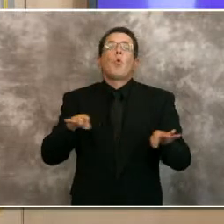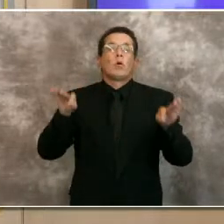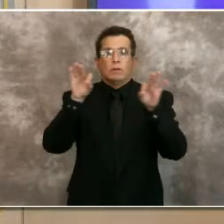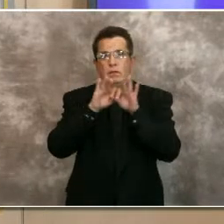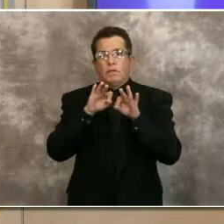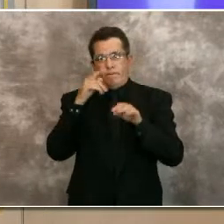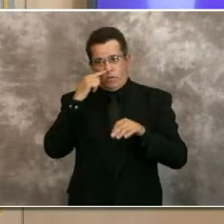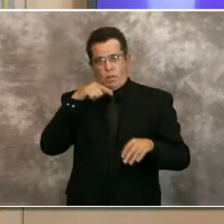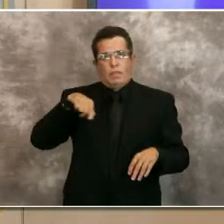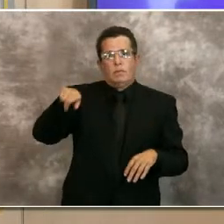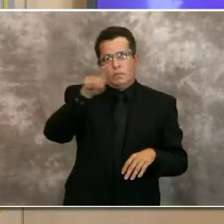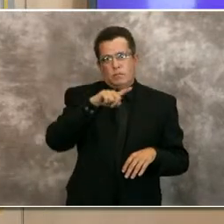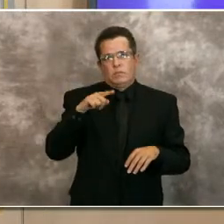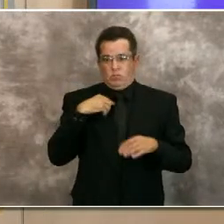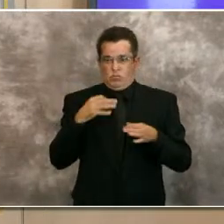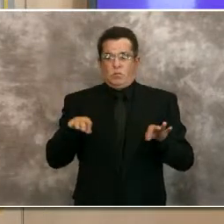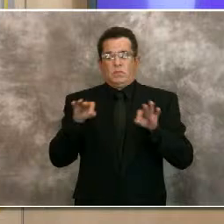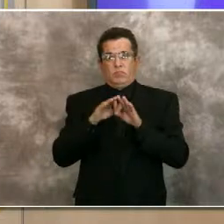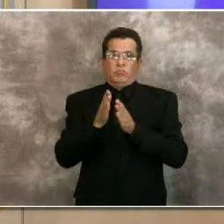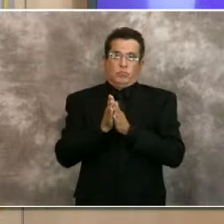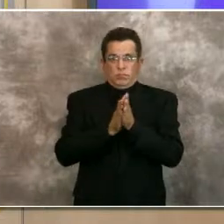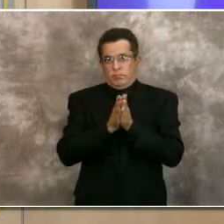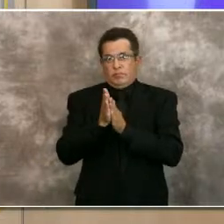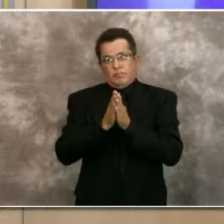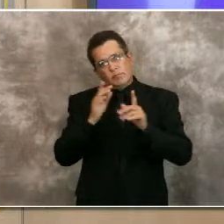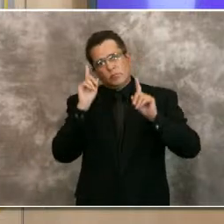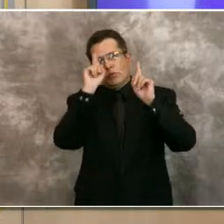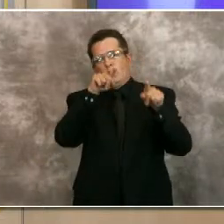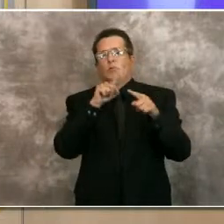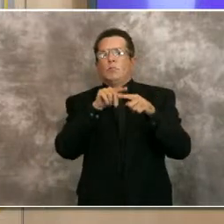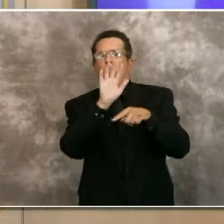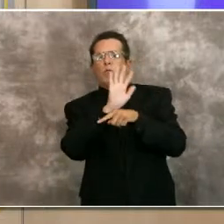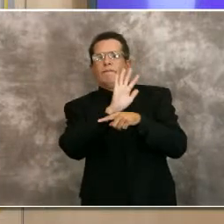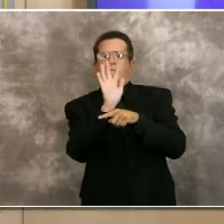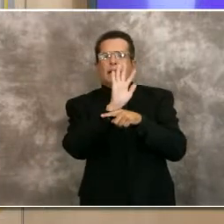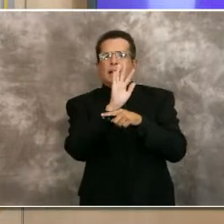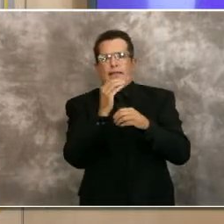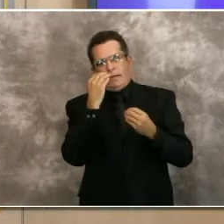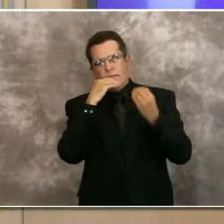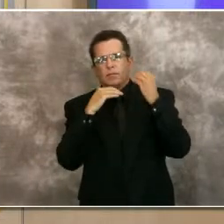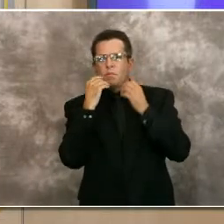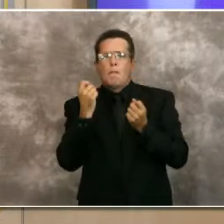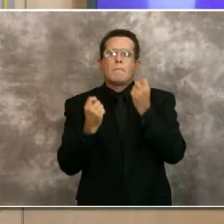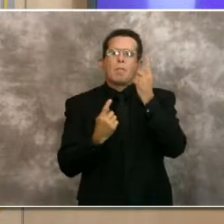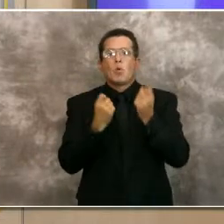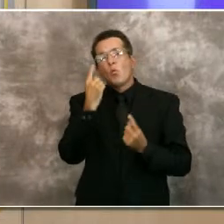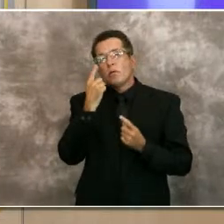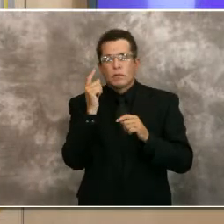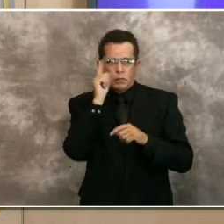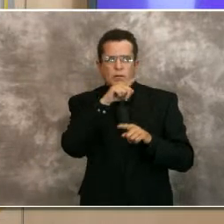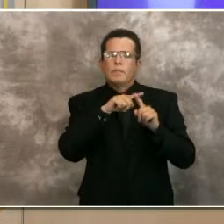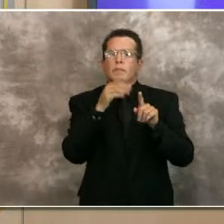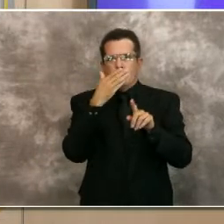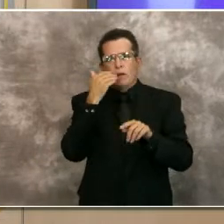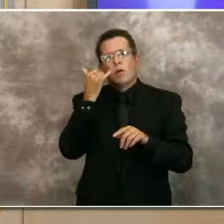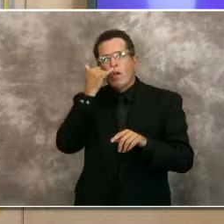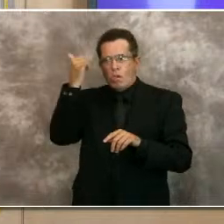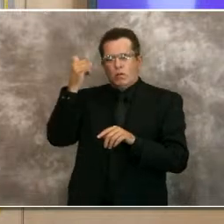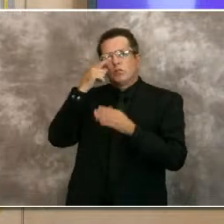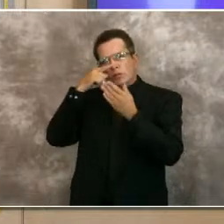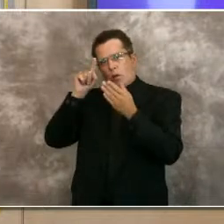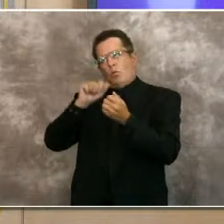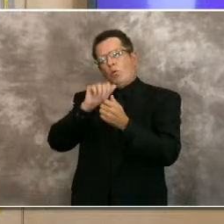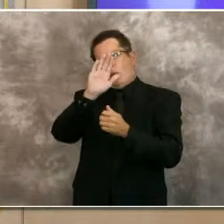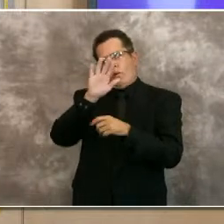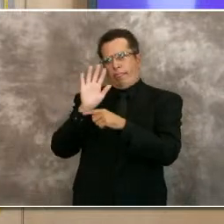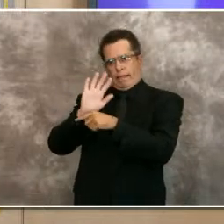we're all looking forward to getting that giant bucket of popcorn, but let me remind you to check with your local theater first. Again,